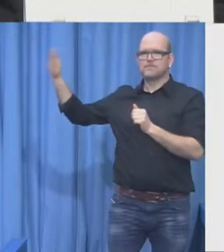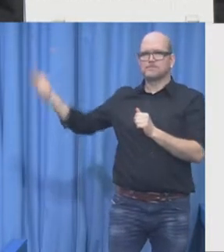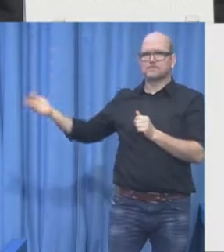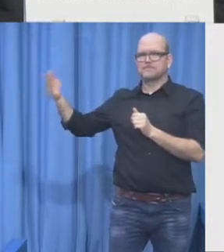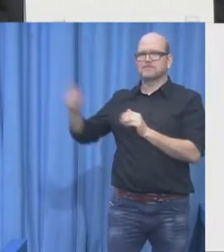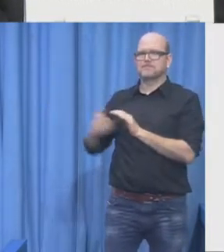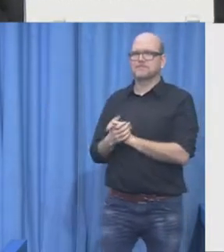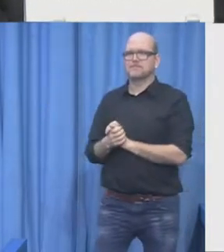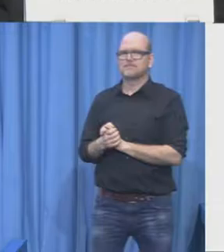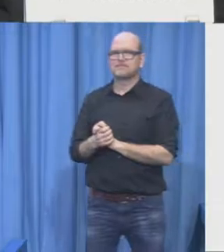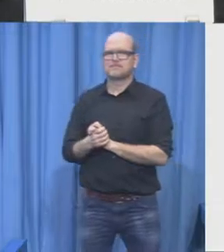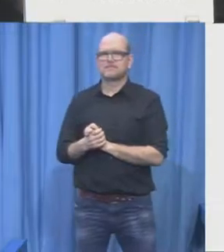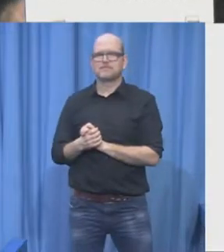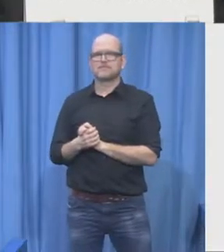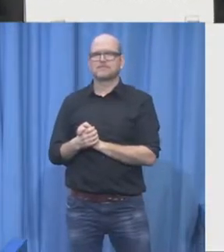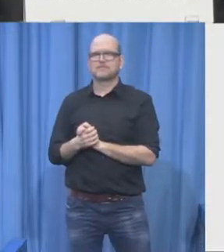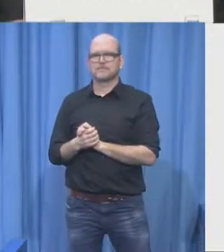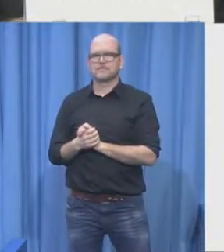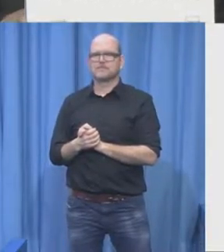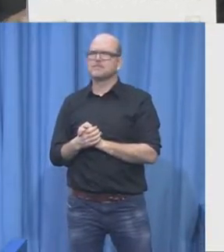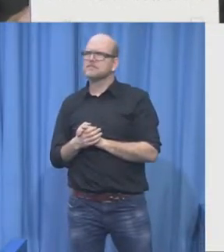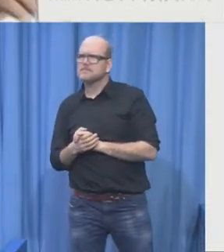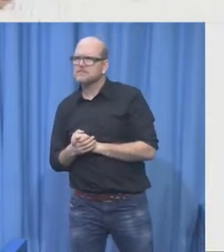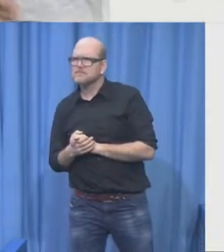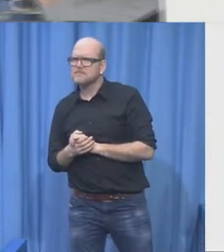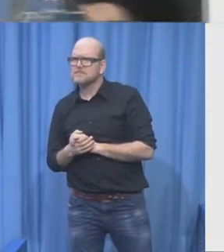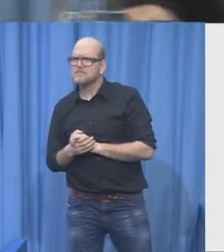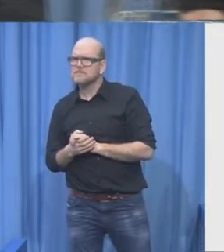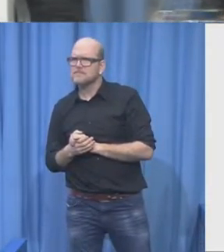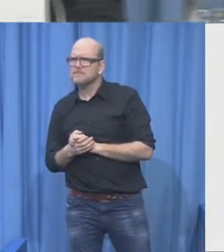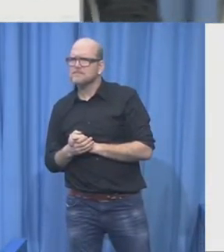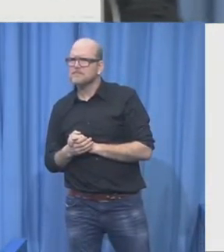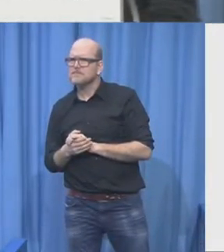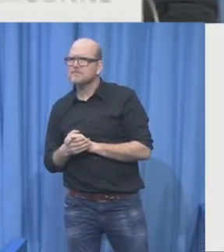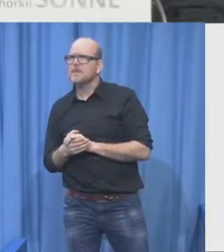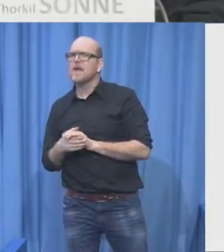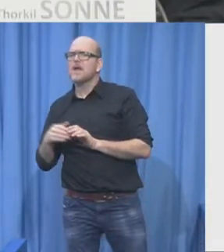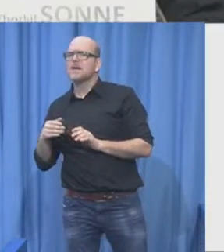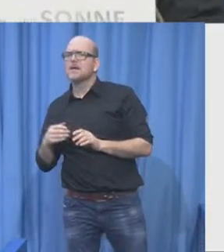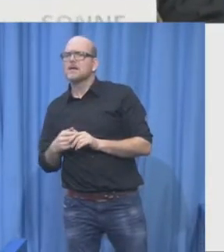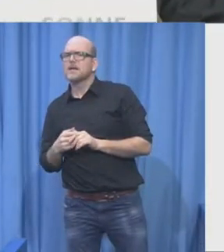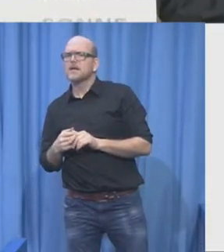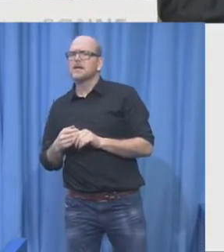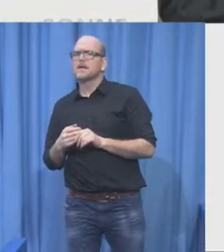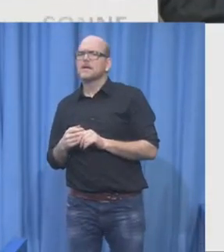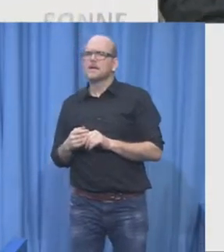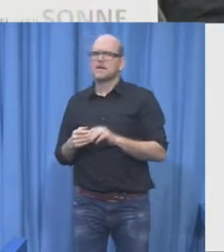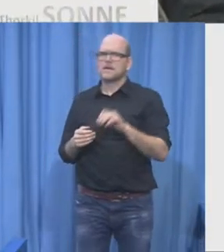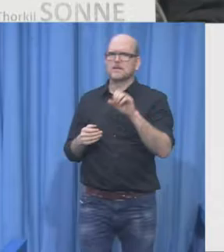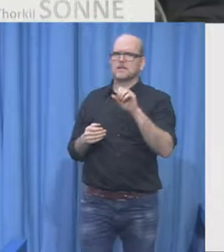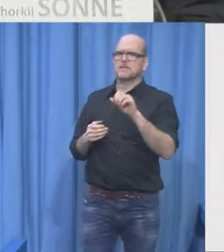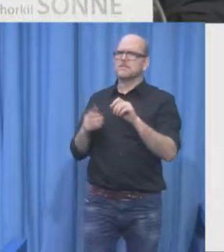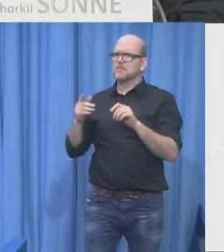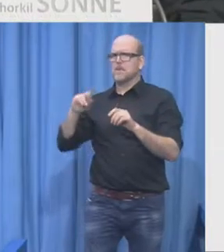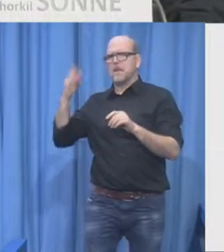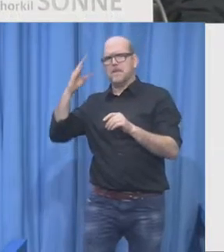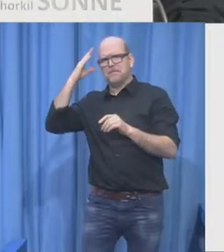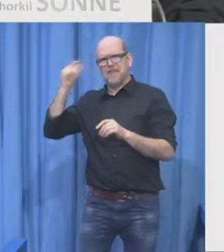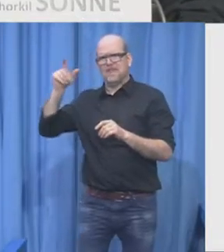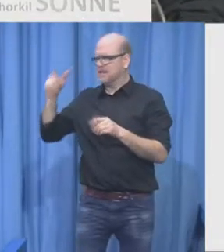Thank you, Frank. It's great to be with you again. We met several times in different places in the world.